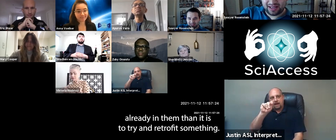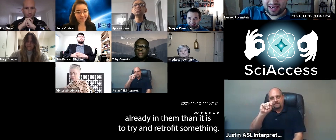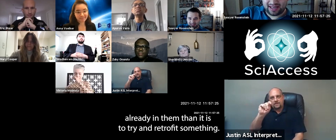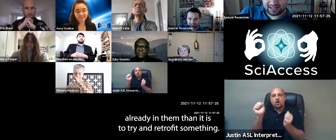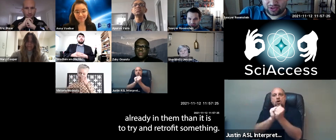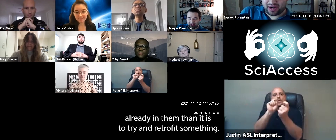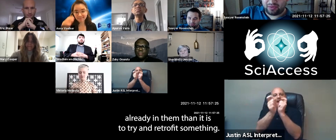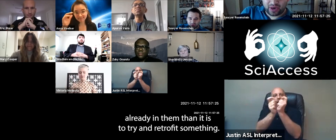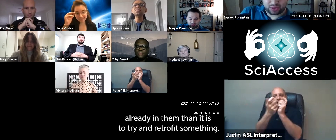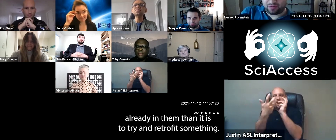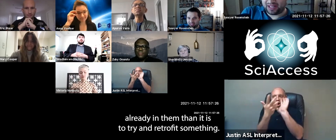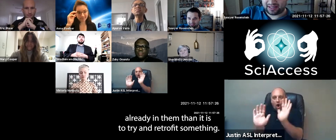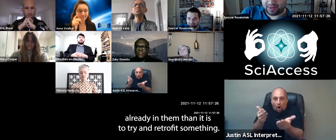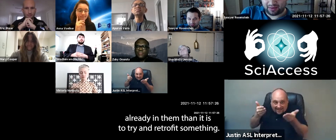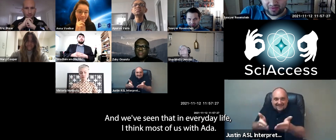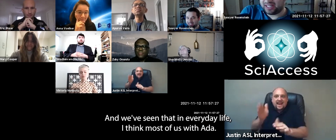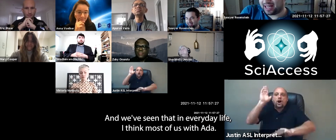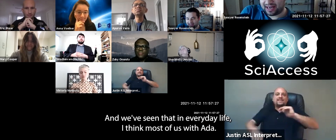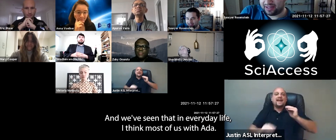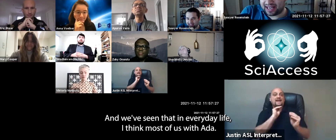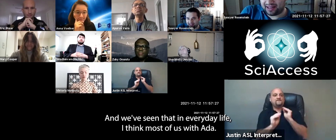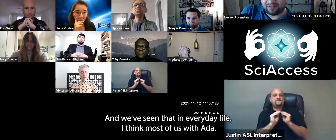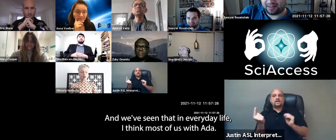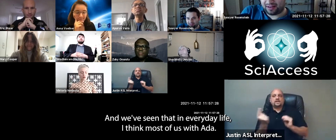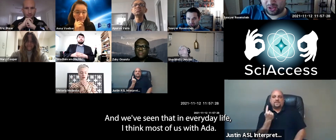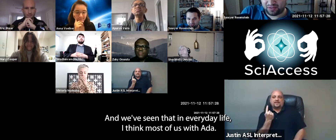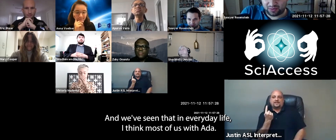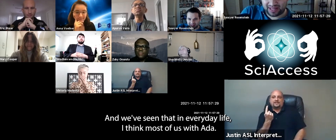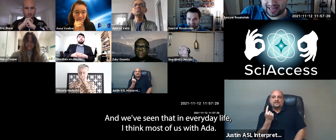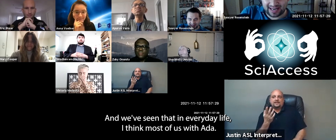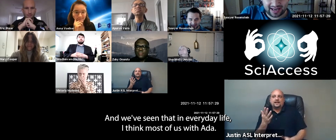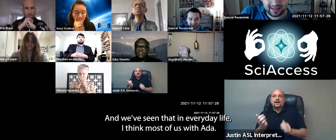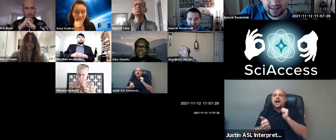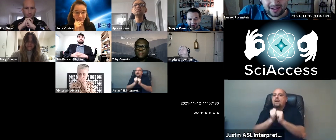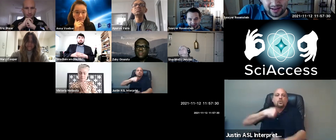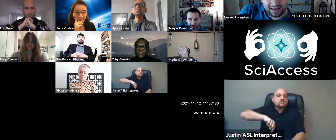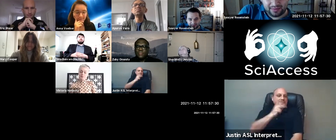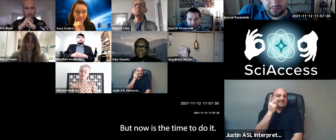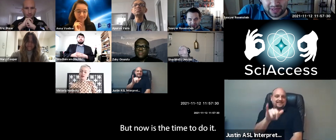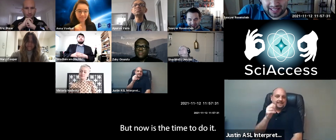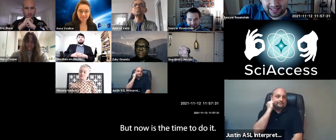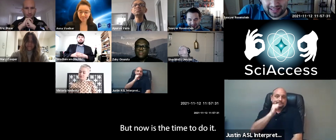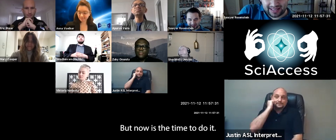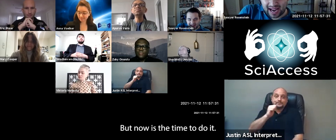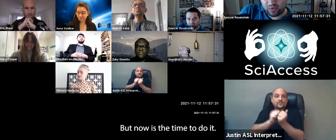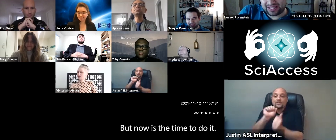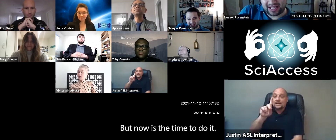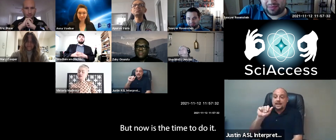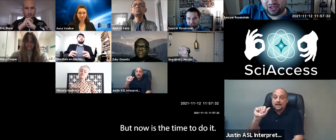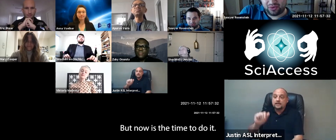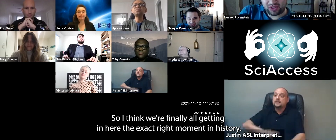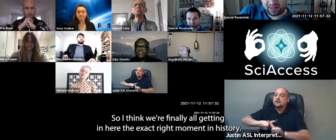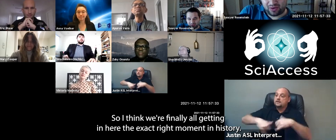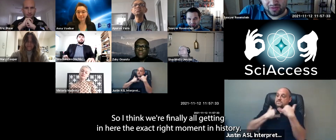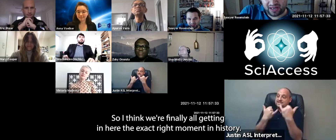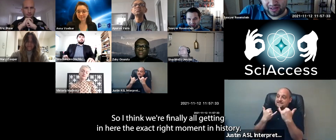them than it is to try and retrofit something. And we've seen that in everyday life, I think, most of us with ADA. But now is the time